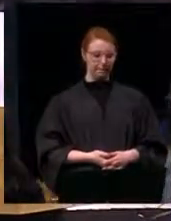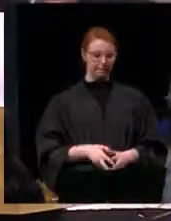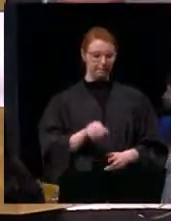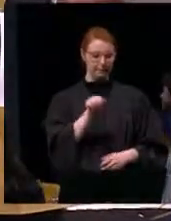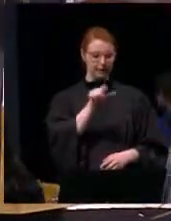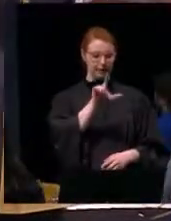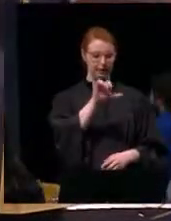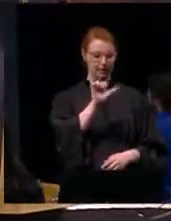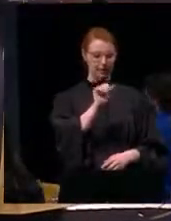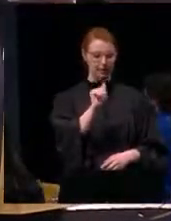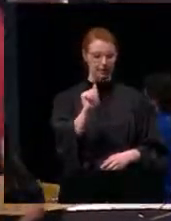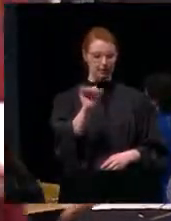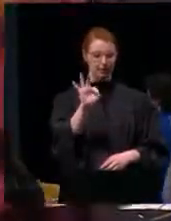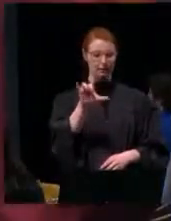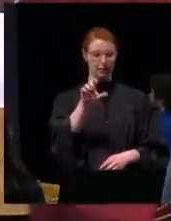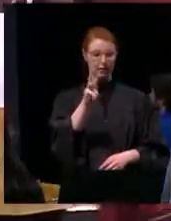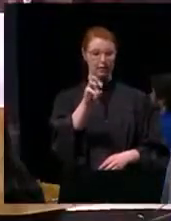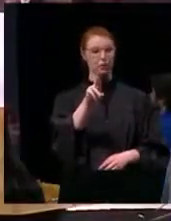Alyssa Flowers.